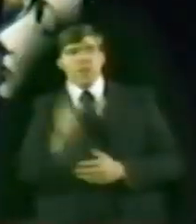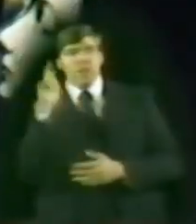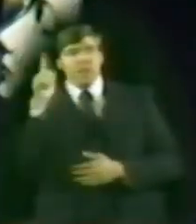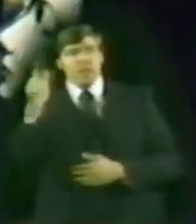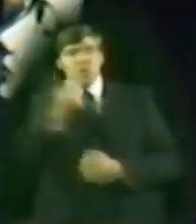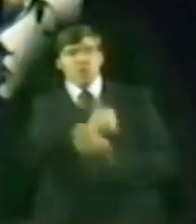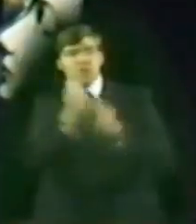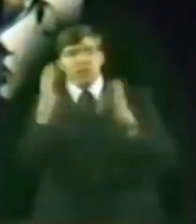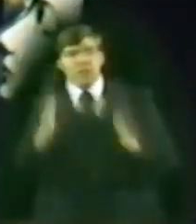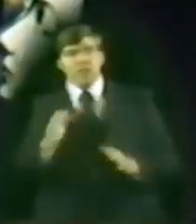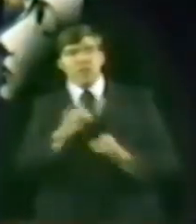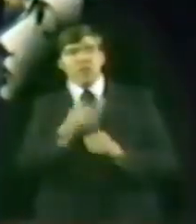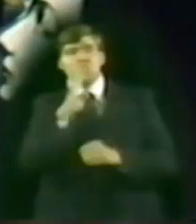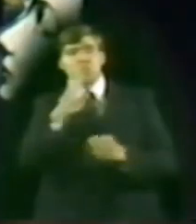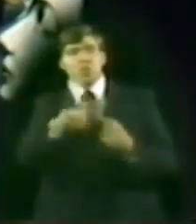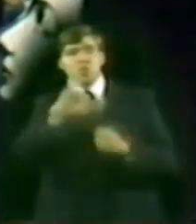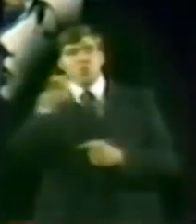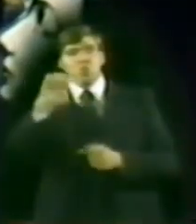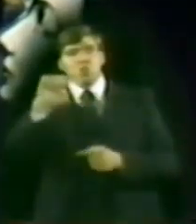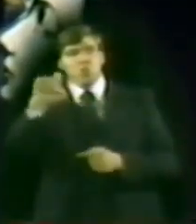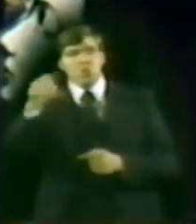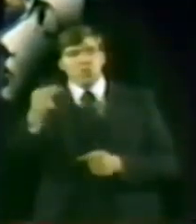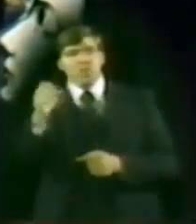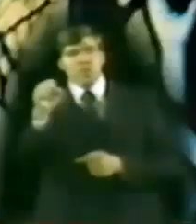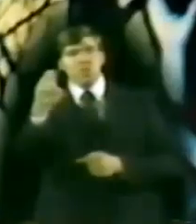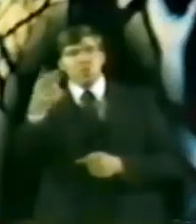Later, the Savior, in speaking to Joseph Smith, said,